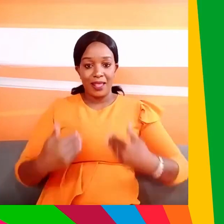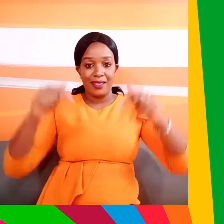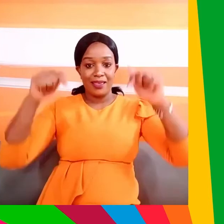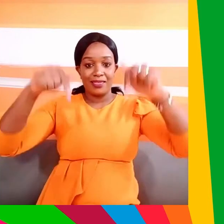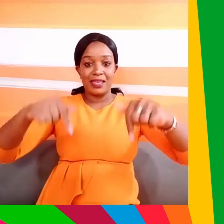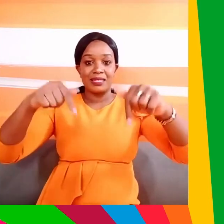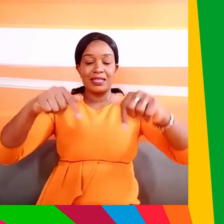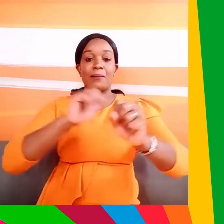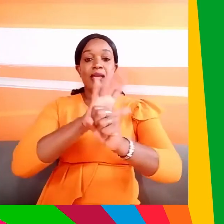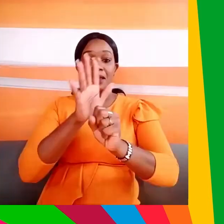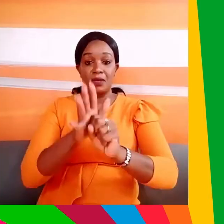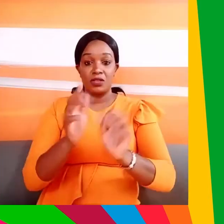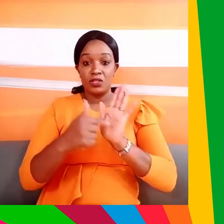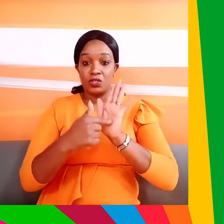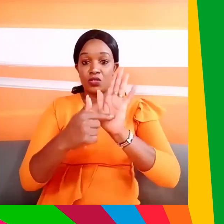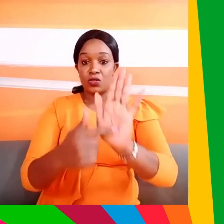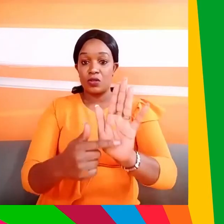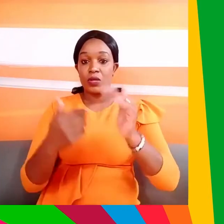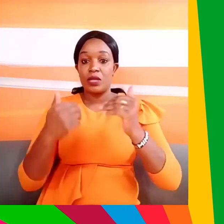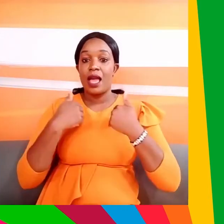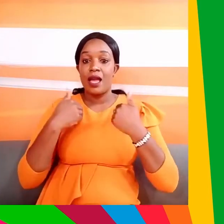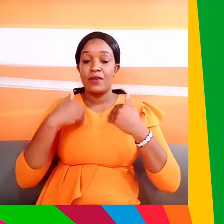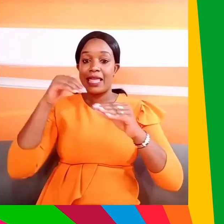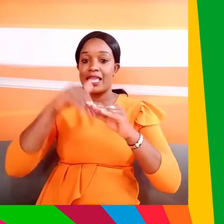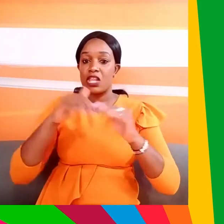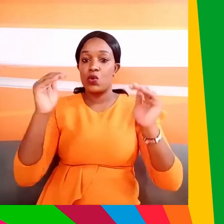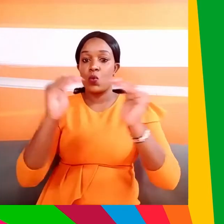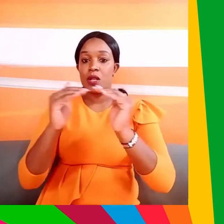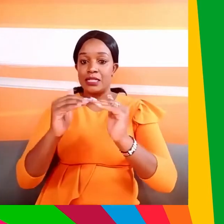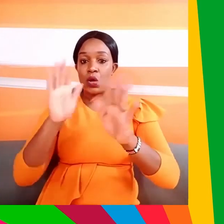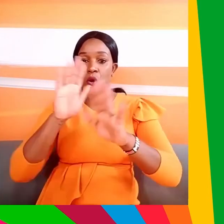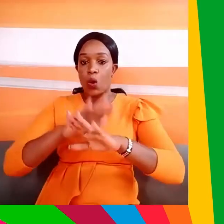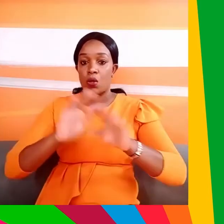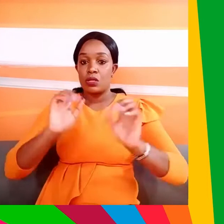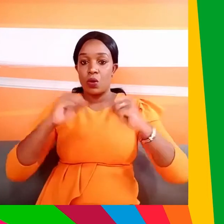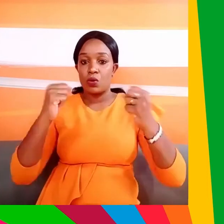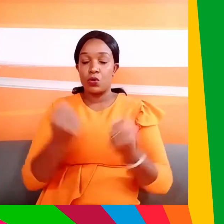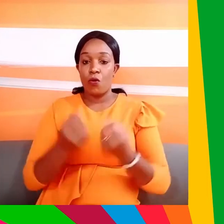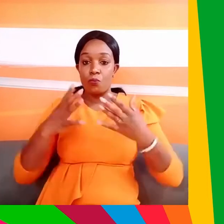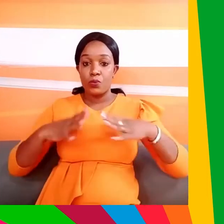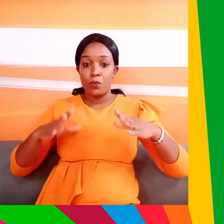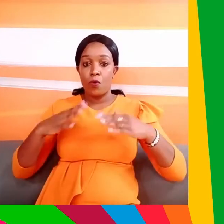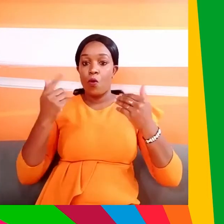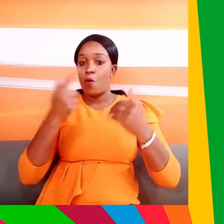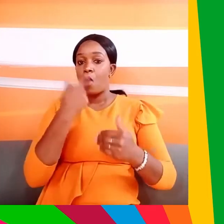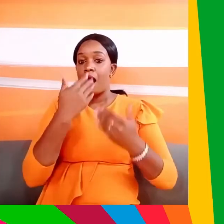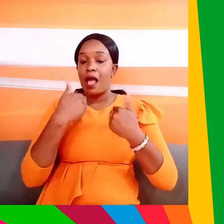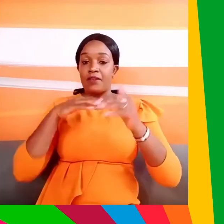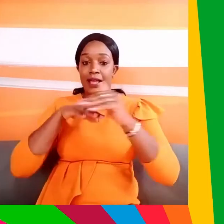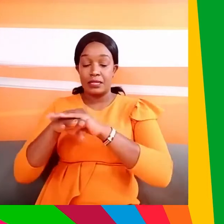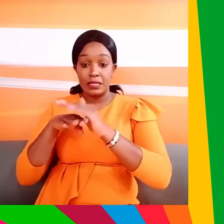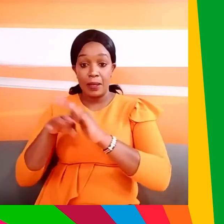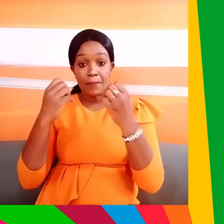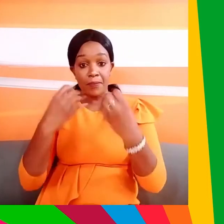that inequality about the sort of social floor that people have access to, that in many parts of the world, people have access